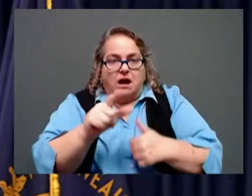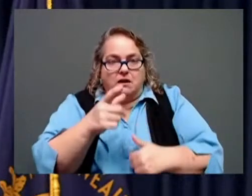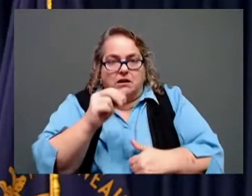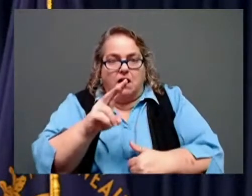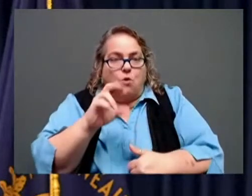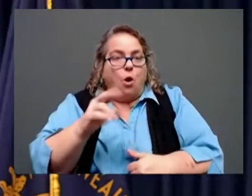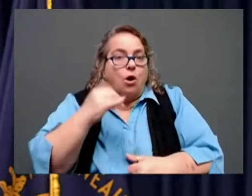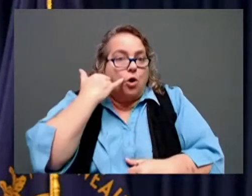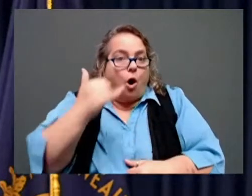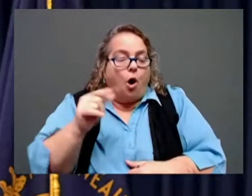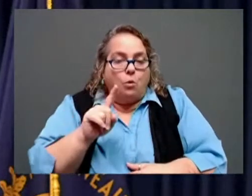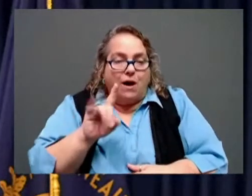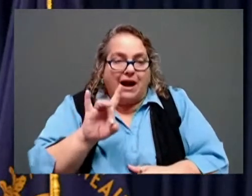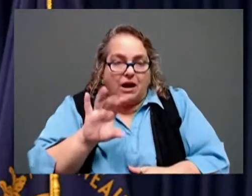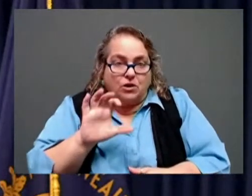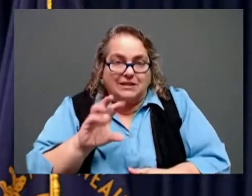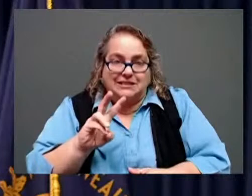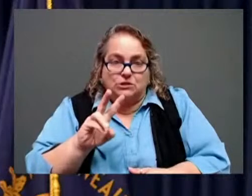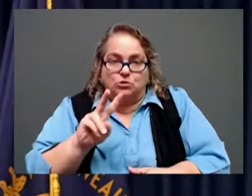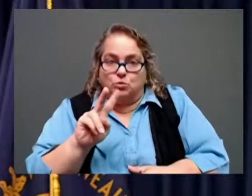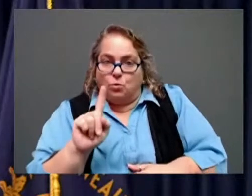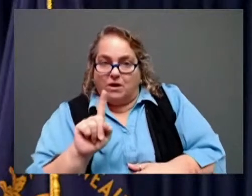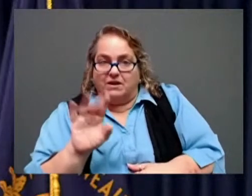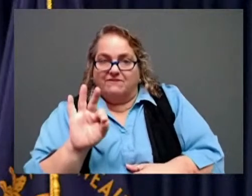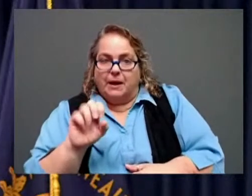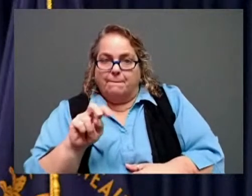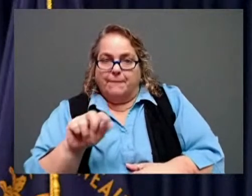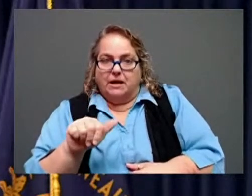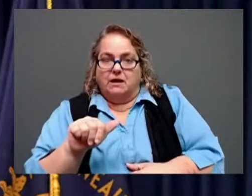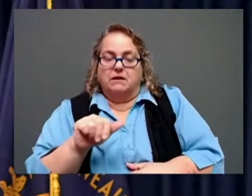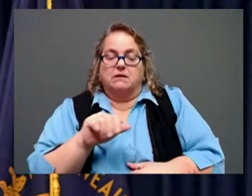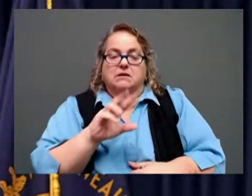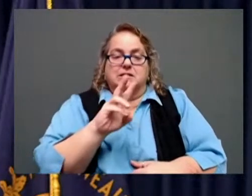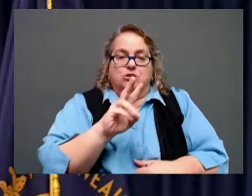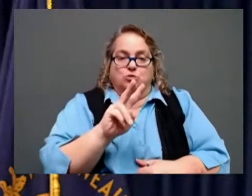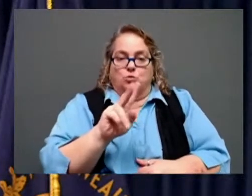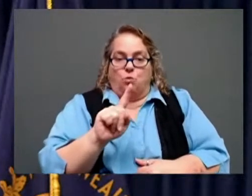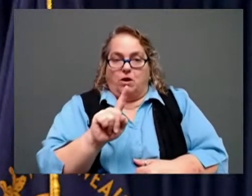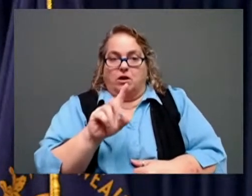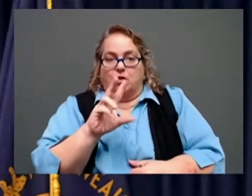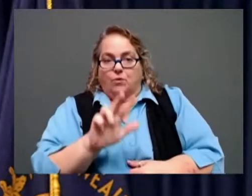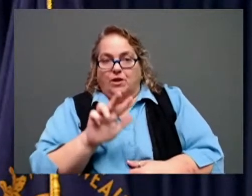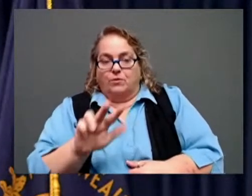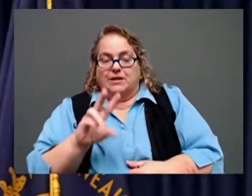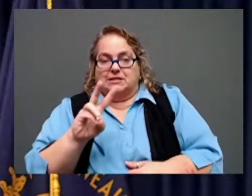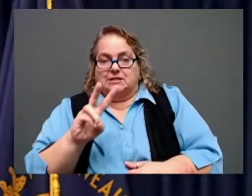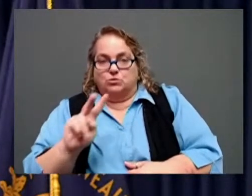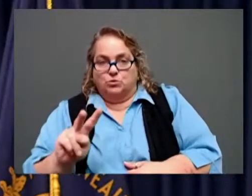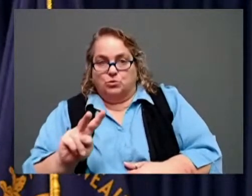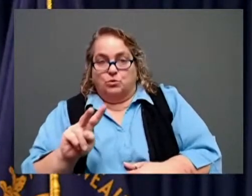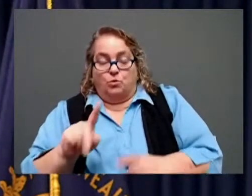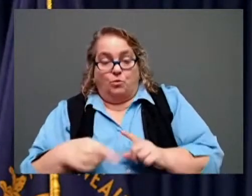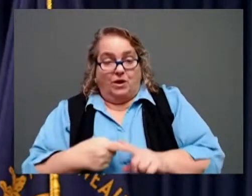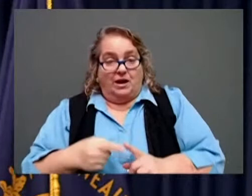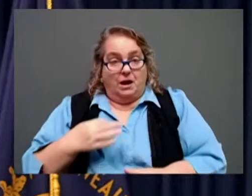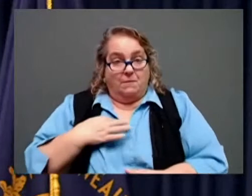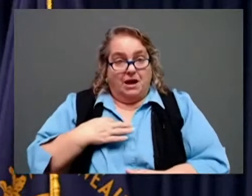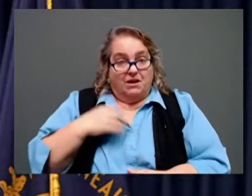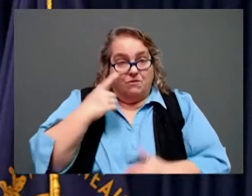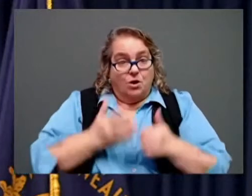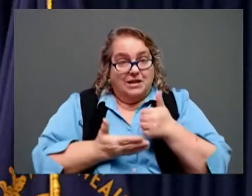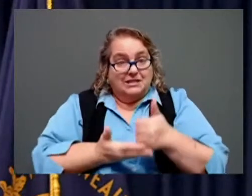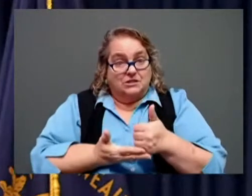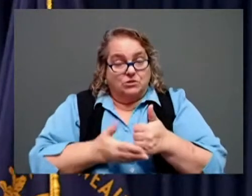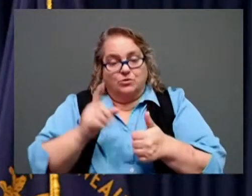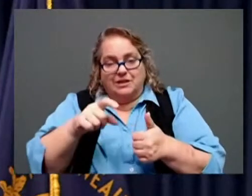1-800-621-FEMA. That's 1-800-621-3362. When applying for assistance, you need a current